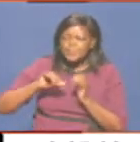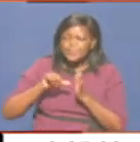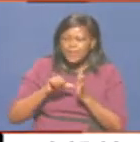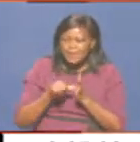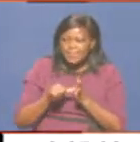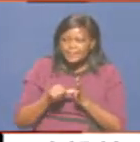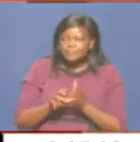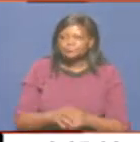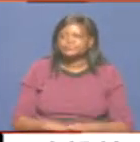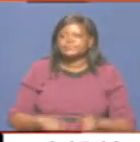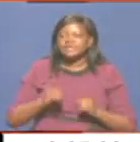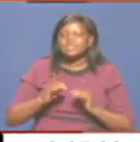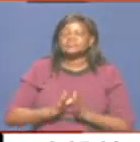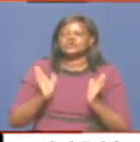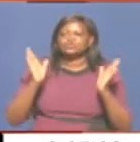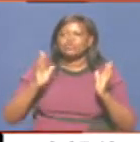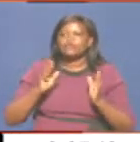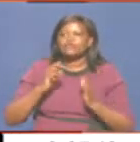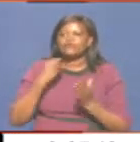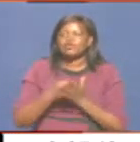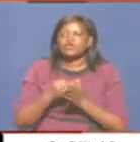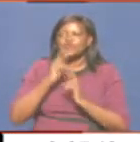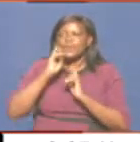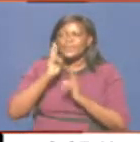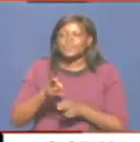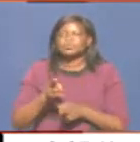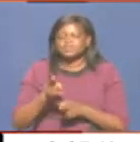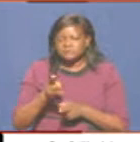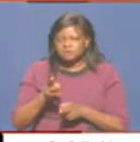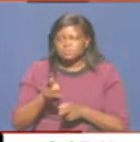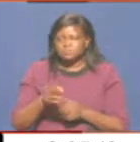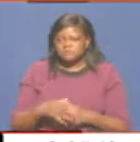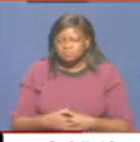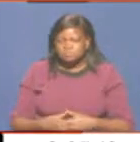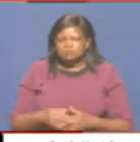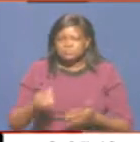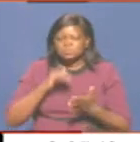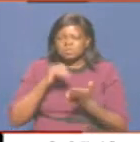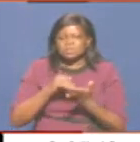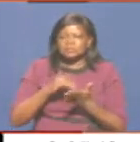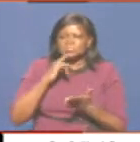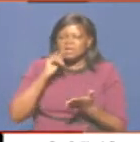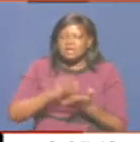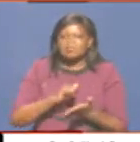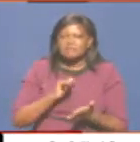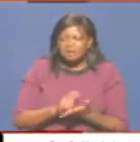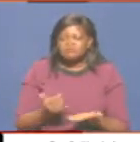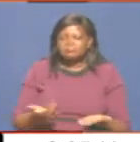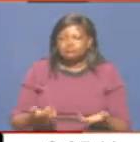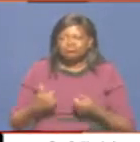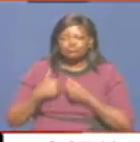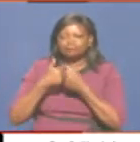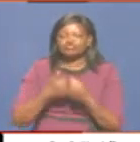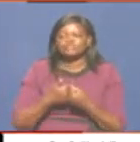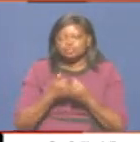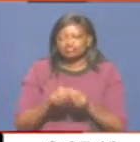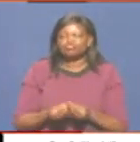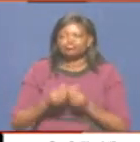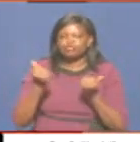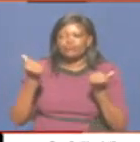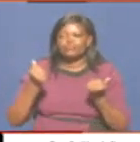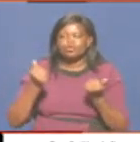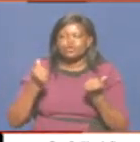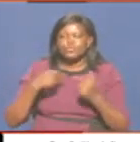of the Financial Reporting Center, Captain Retired Saitoti Maika, says that the teething challenges will be addressed in the Proceeds